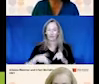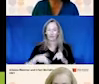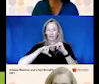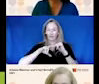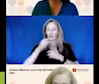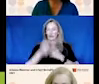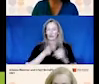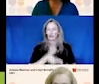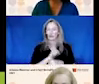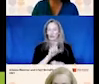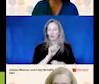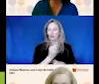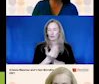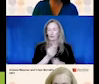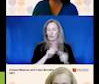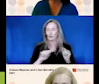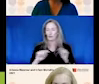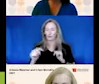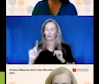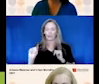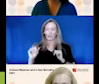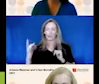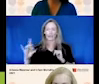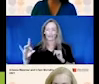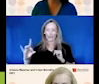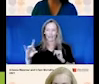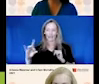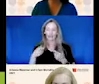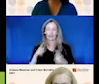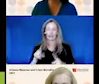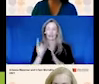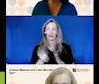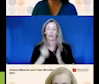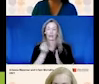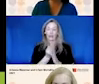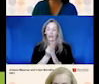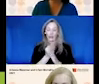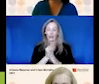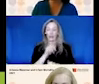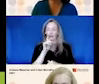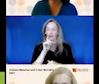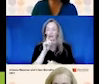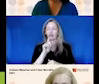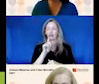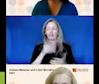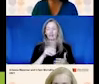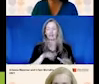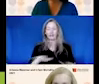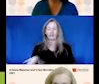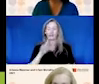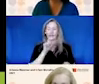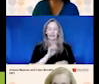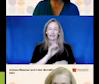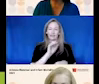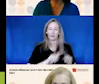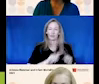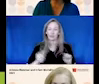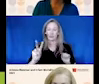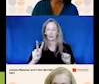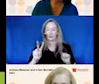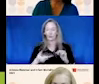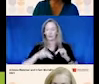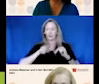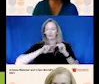In that time frame in Yavapai County, the number of children ages 0 to 2 receiving DDD services increased by